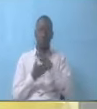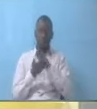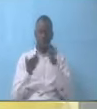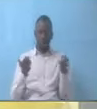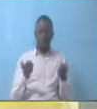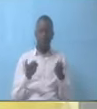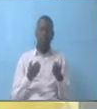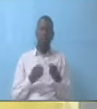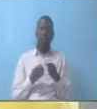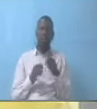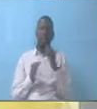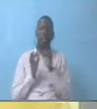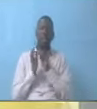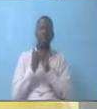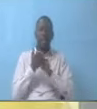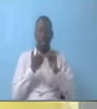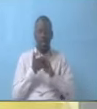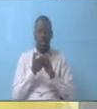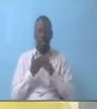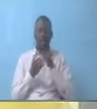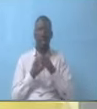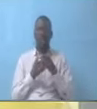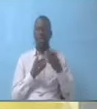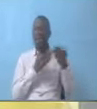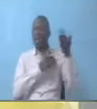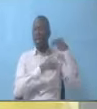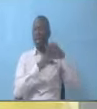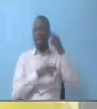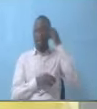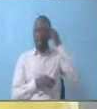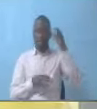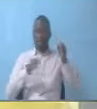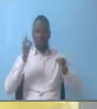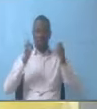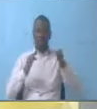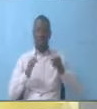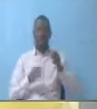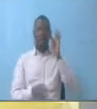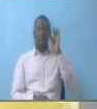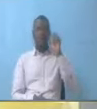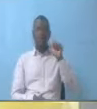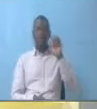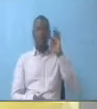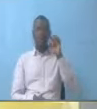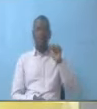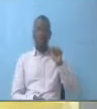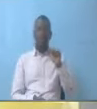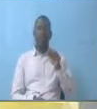Attorney General again. Did Fafa Mbai attempt to